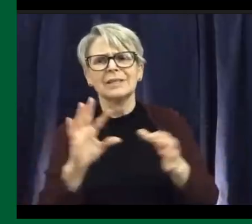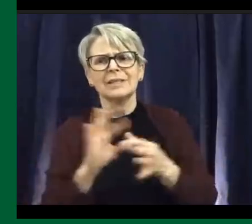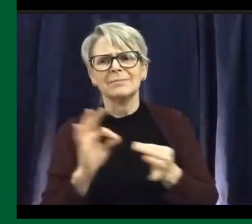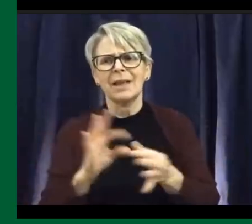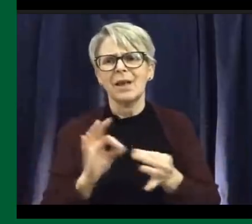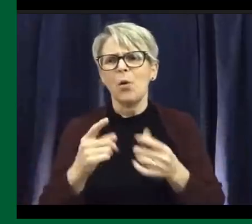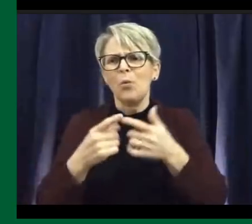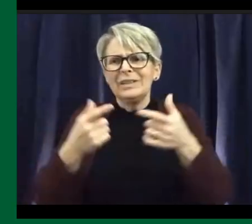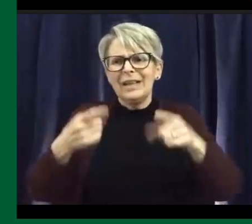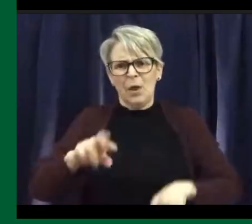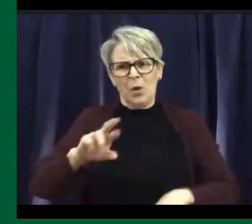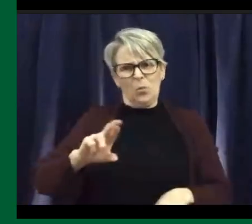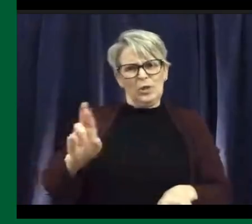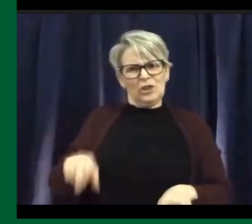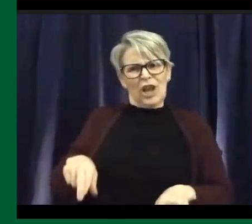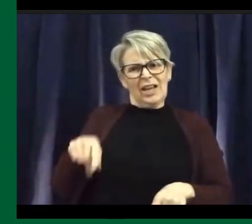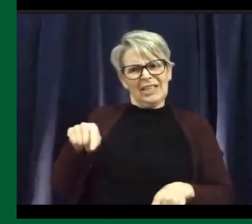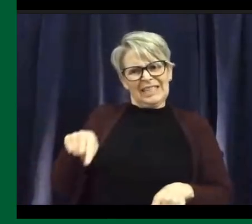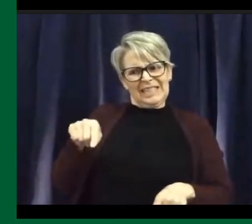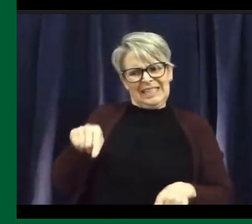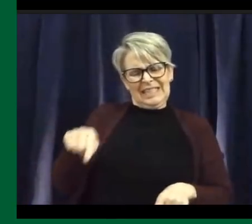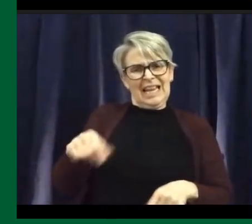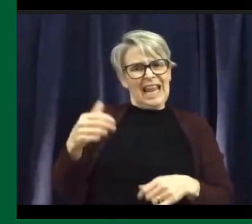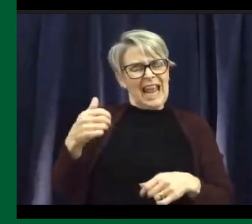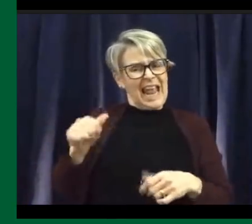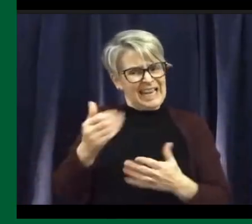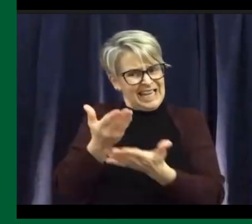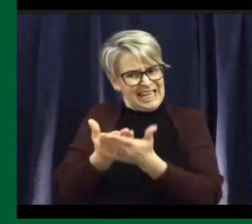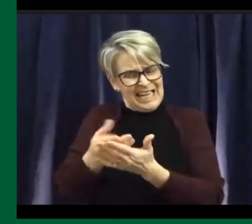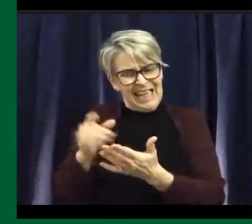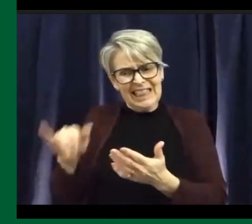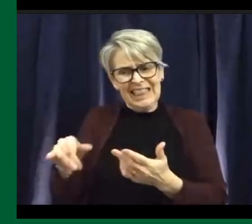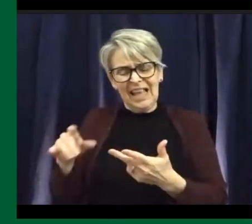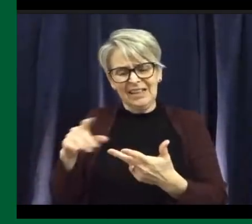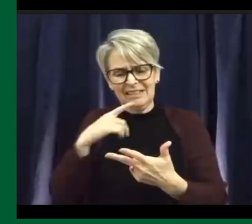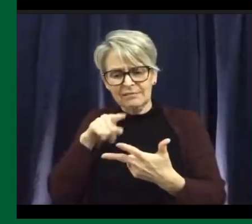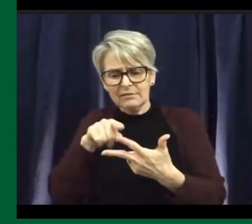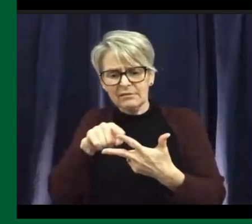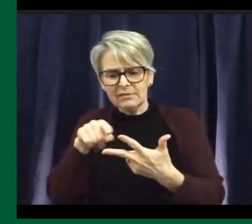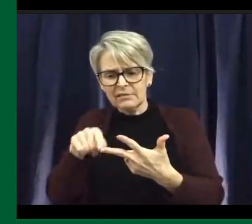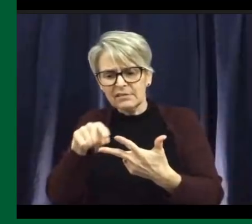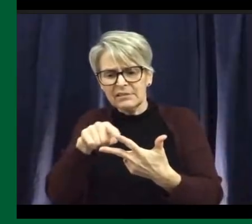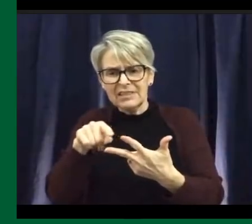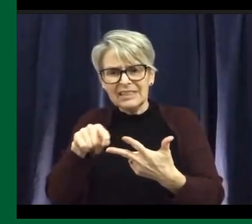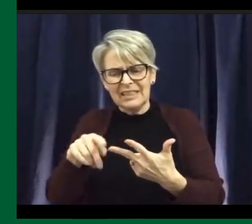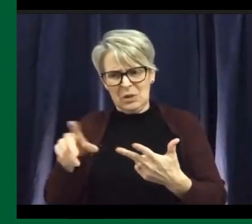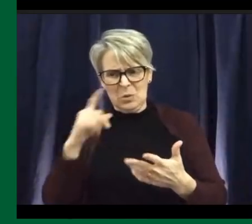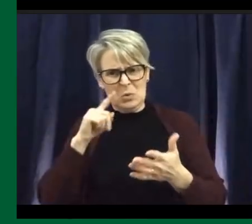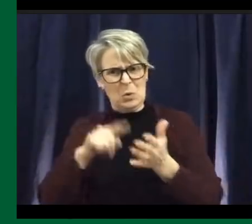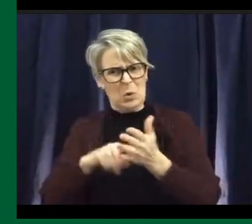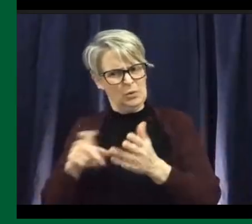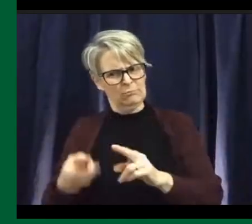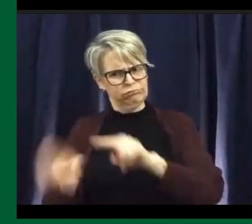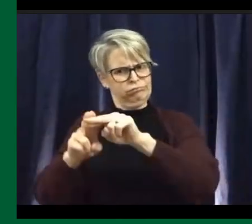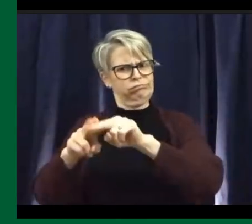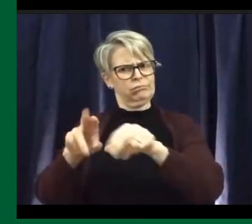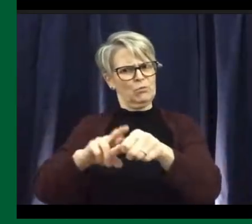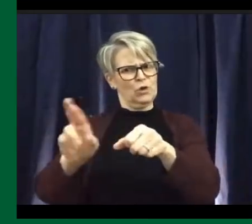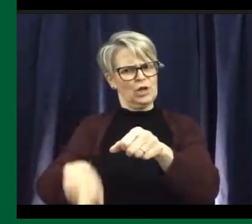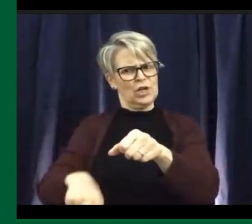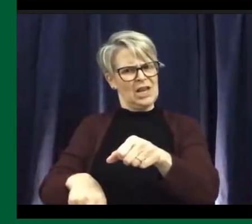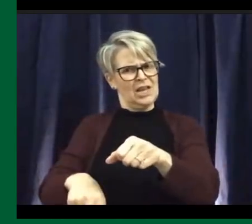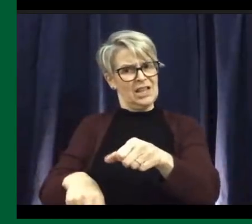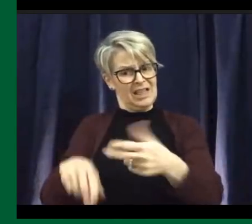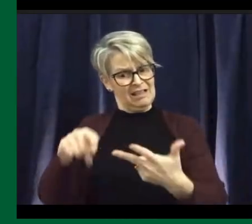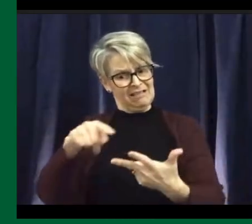Regina area? Is there any evidence that one of these variants of concern could be driving what seems to be a rise in cases? Yeah, so